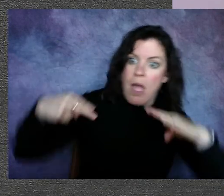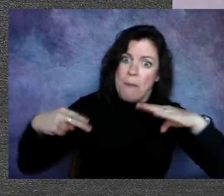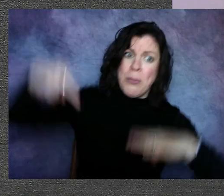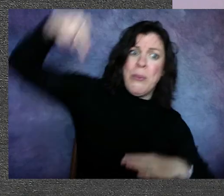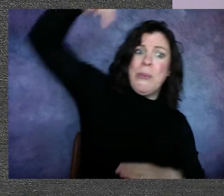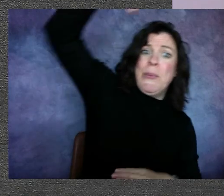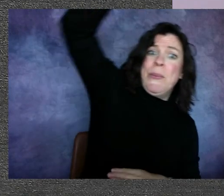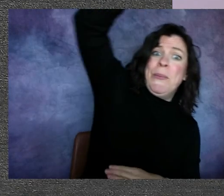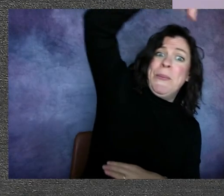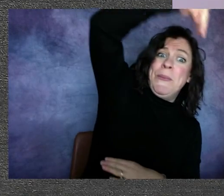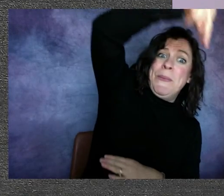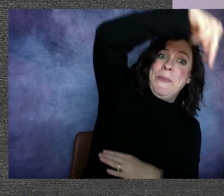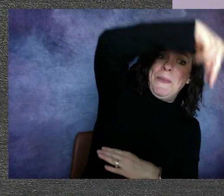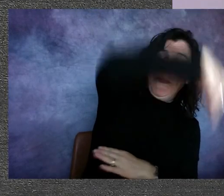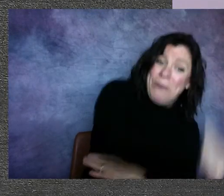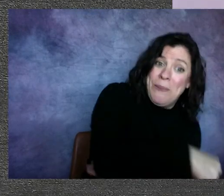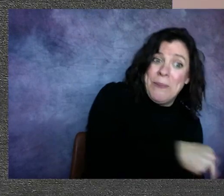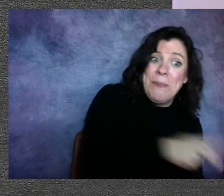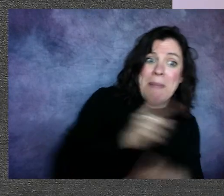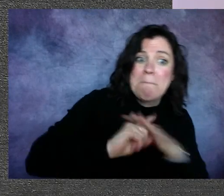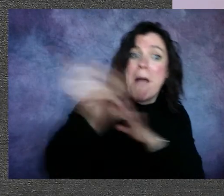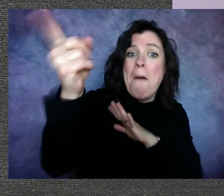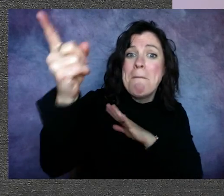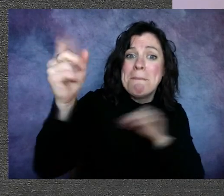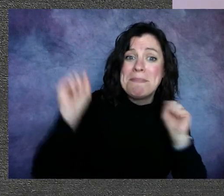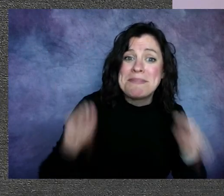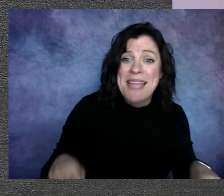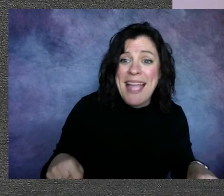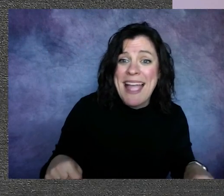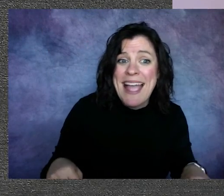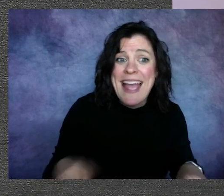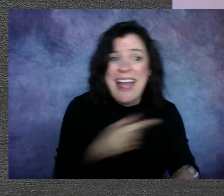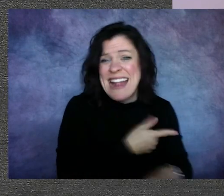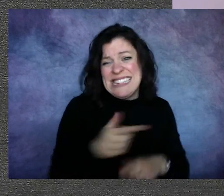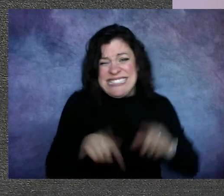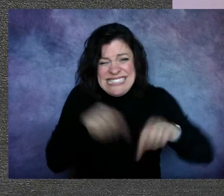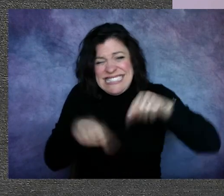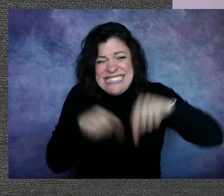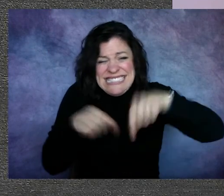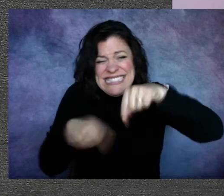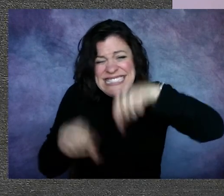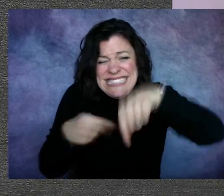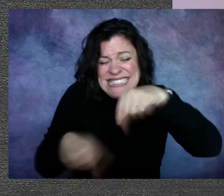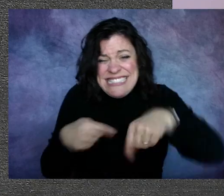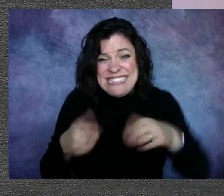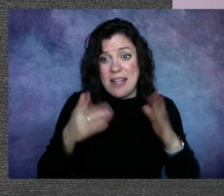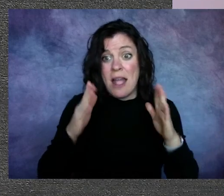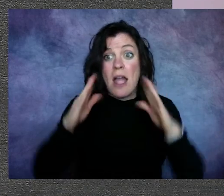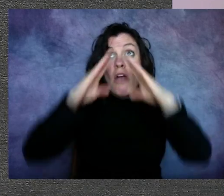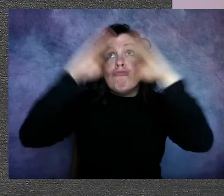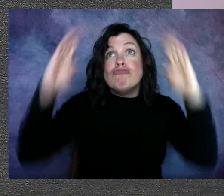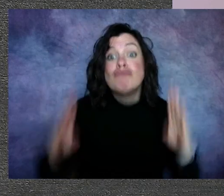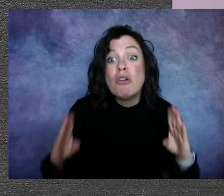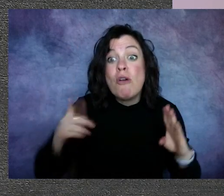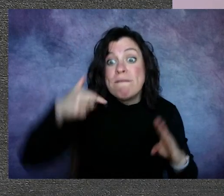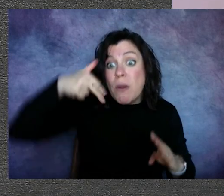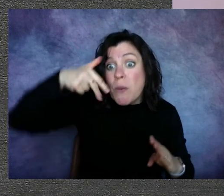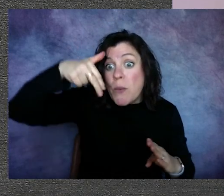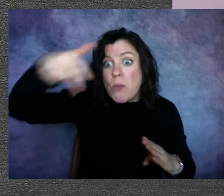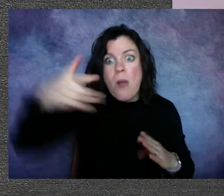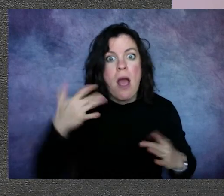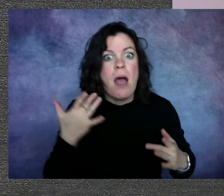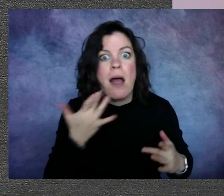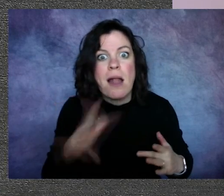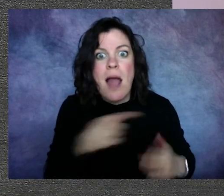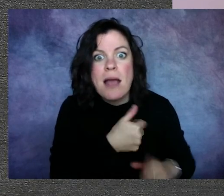George ran out through the open door. He hurried through the building and out onto the roof. And then he was lucky to be a